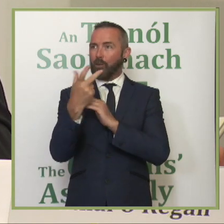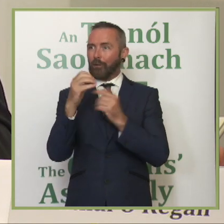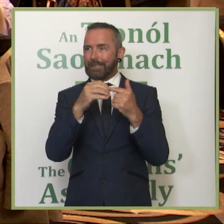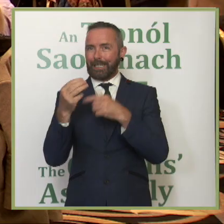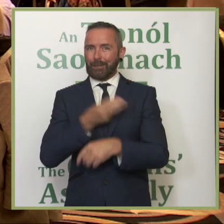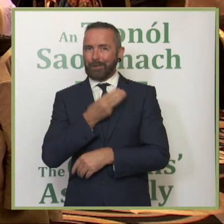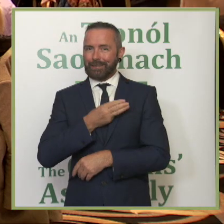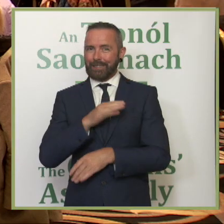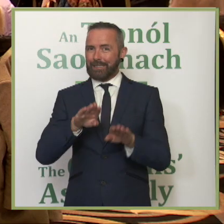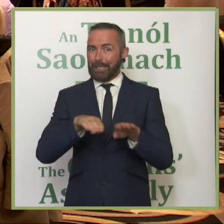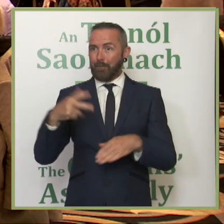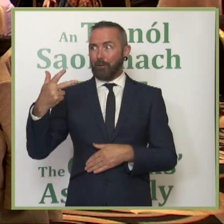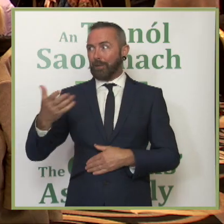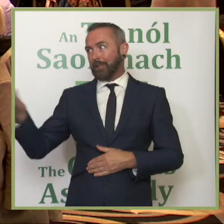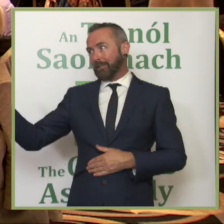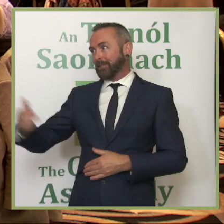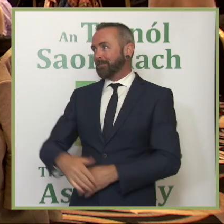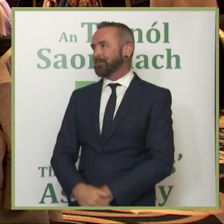please.